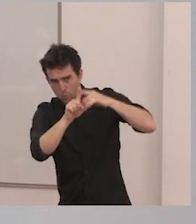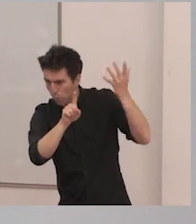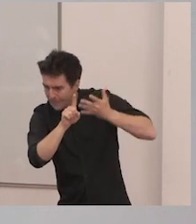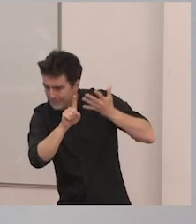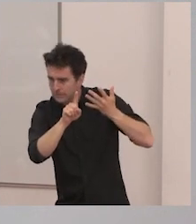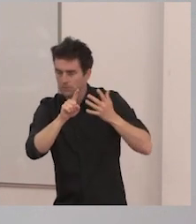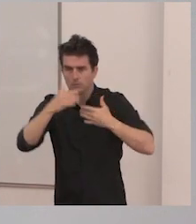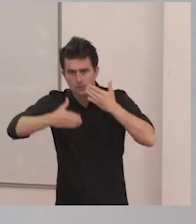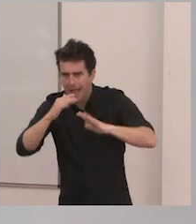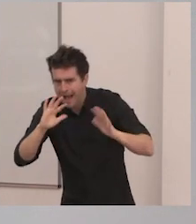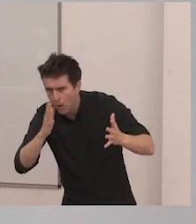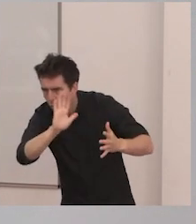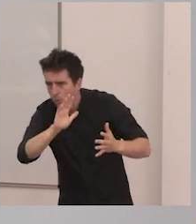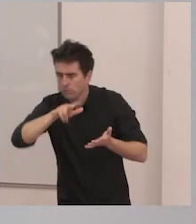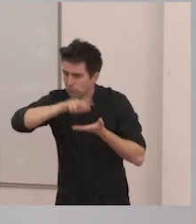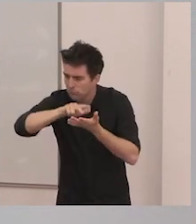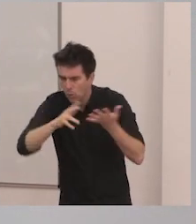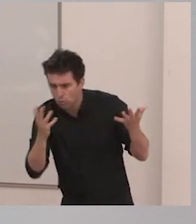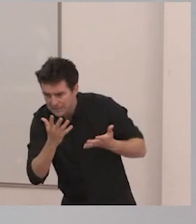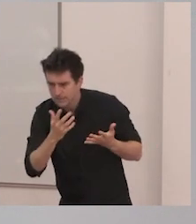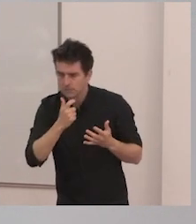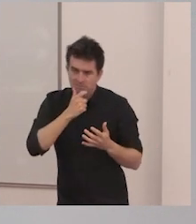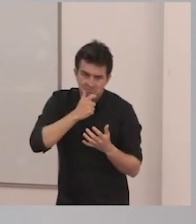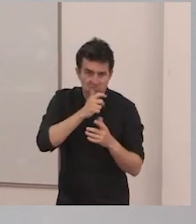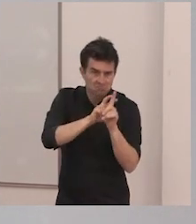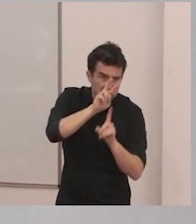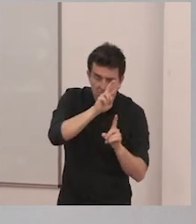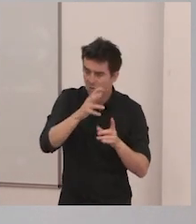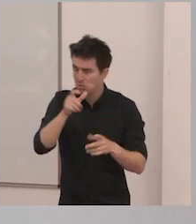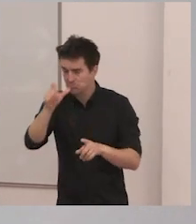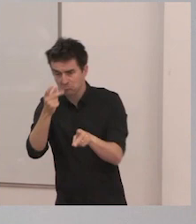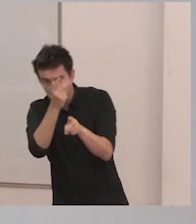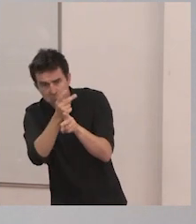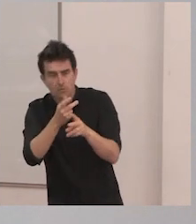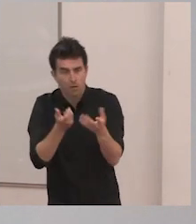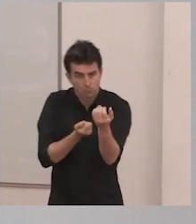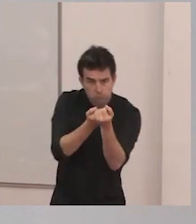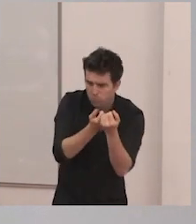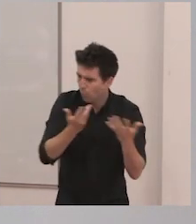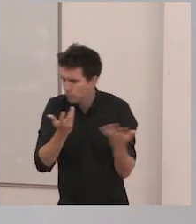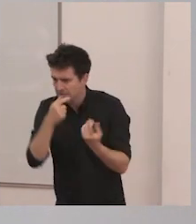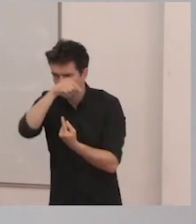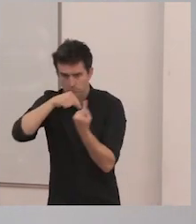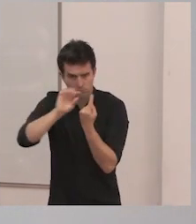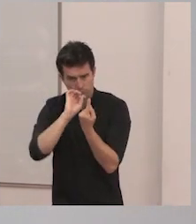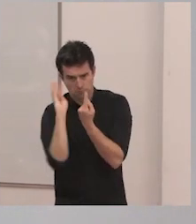sexual and reproductive rights, third-party consent and